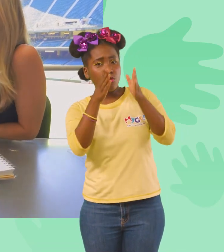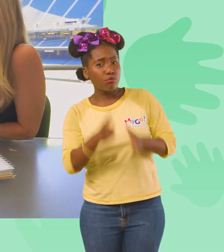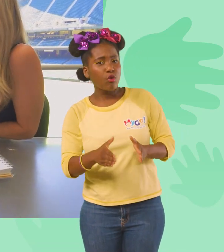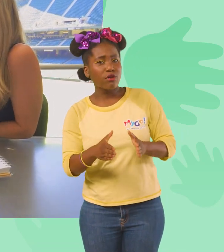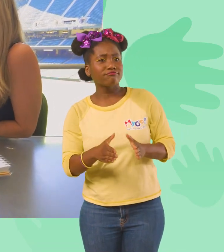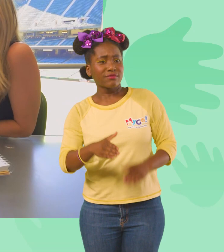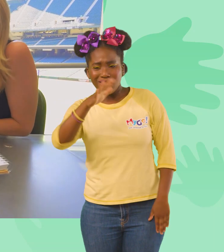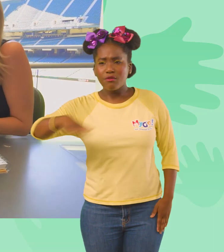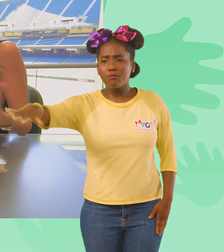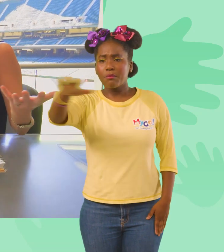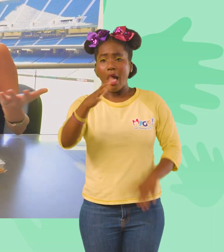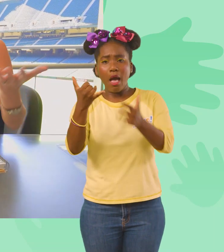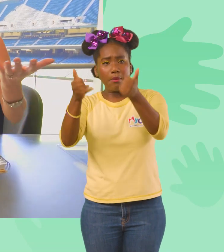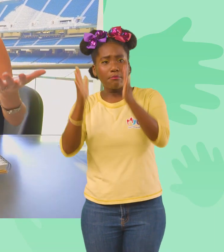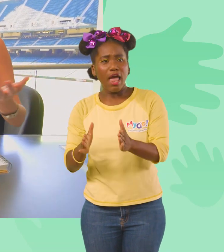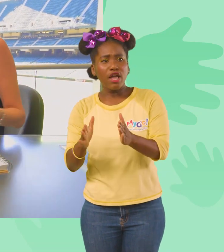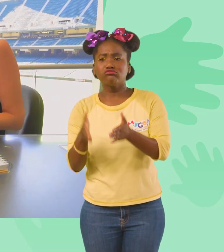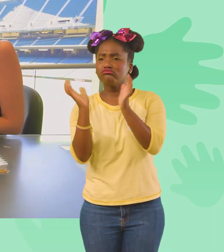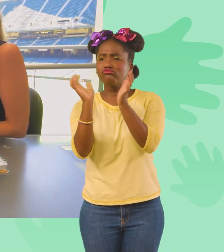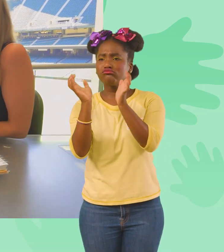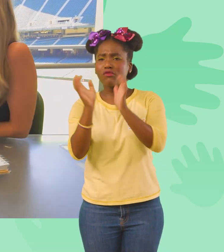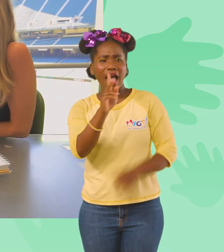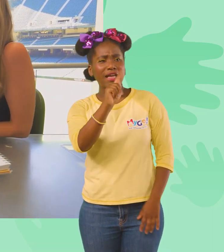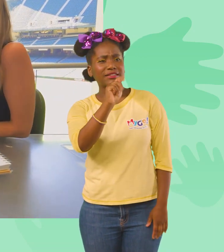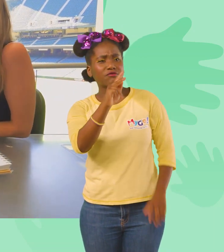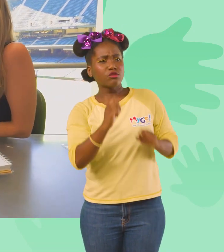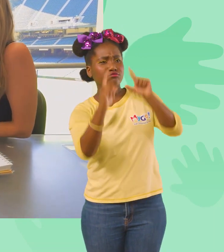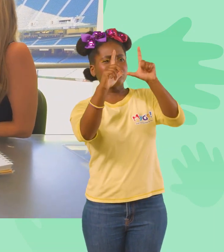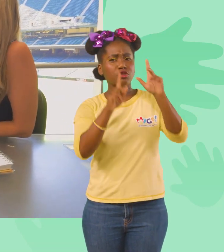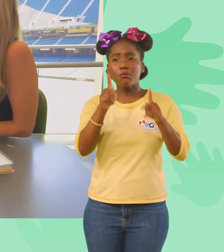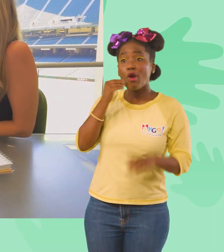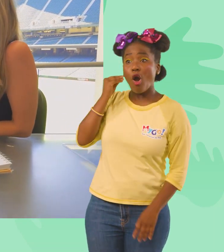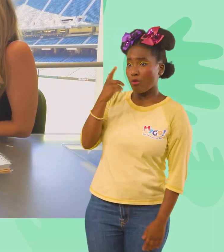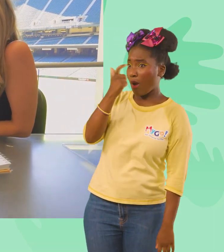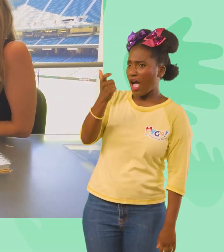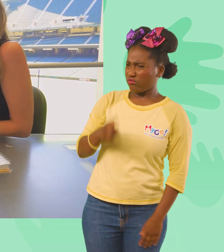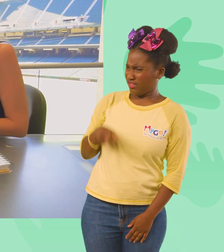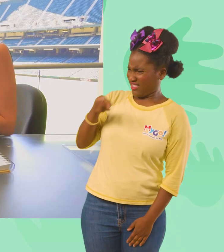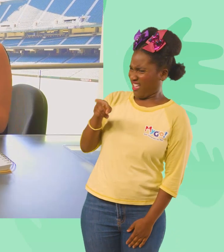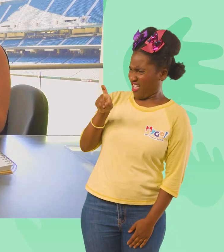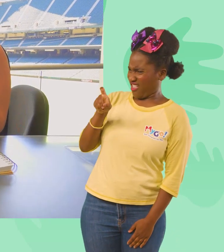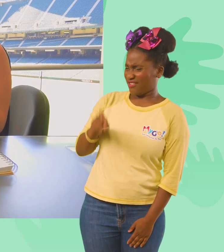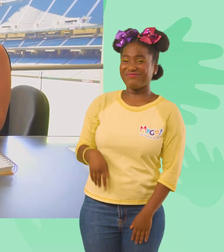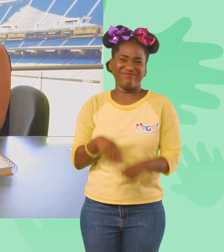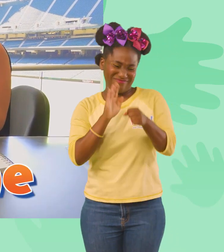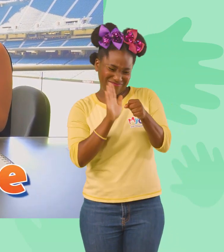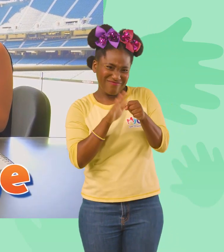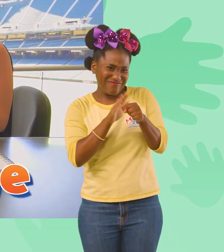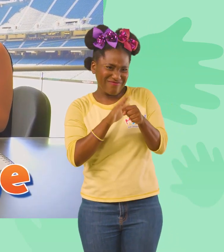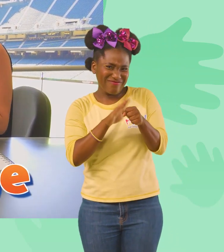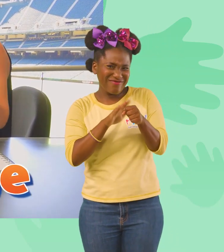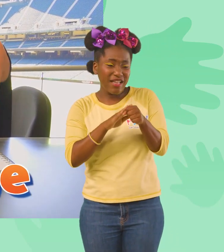down and talk to the baseball players and then put it on TV so folks at home can see what they're doing. Whoa, what's that thing? This is a microphone. When I